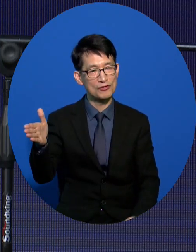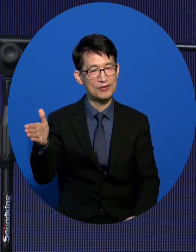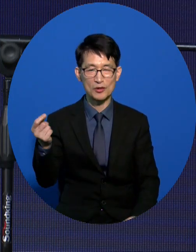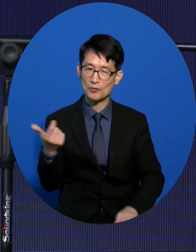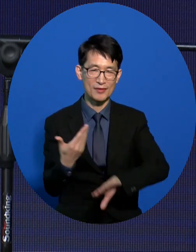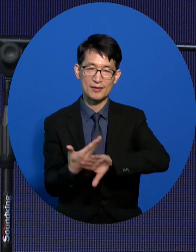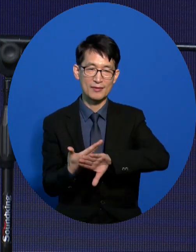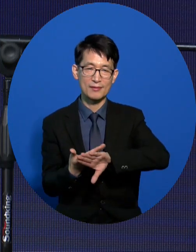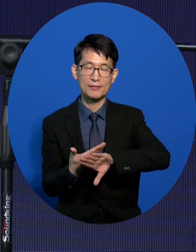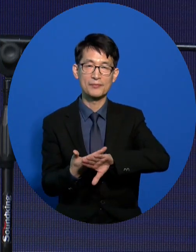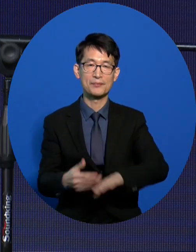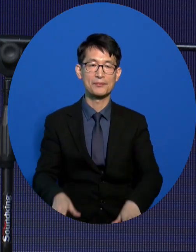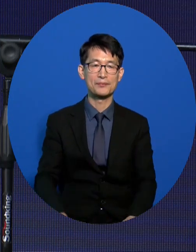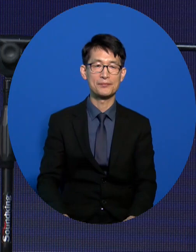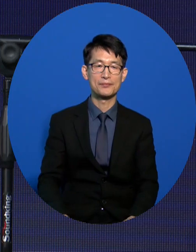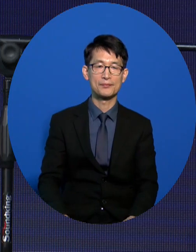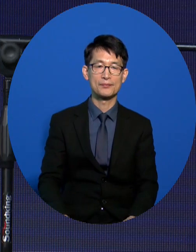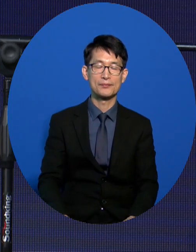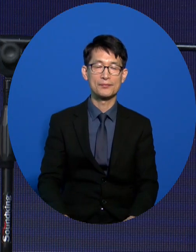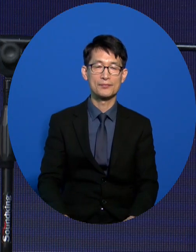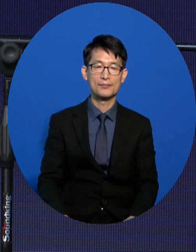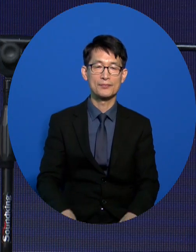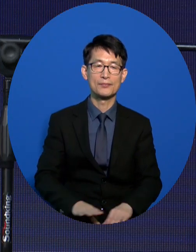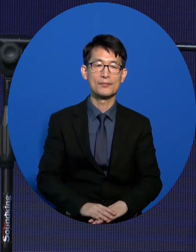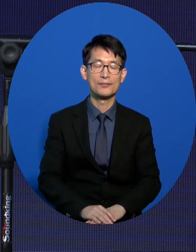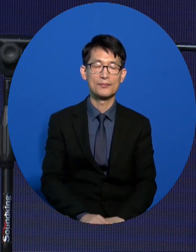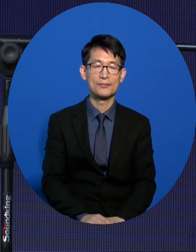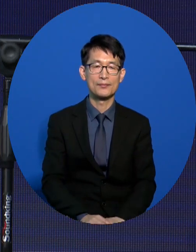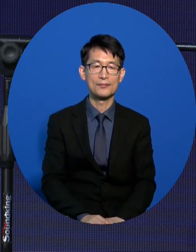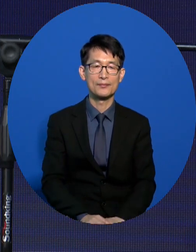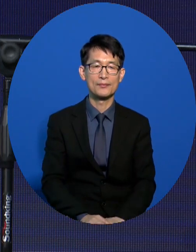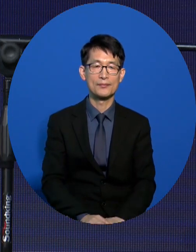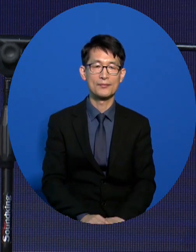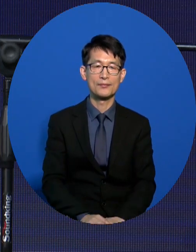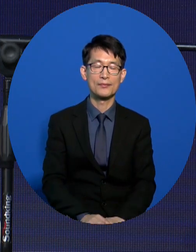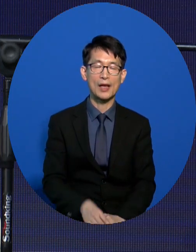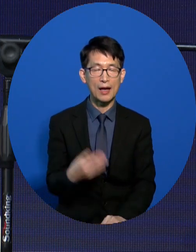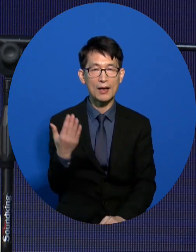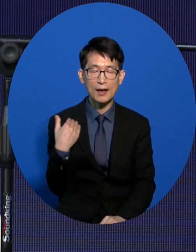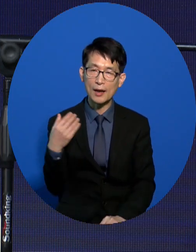the visually disabled persons.